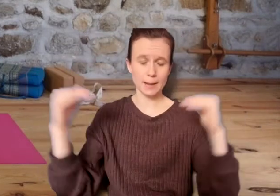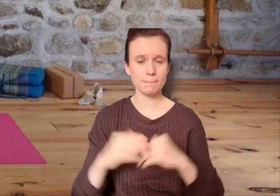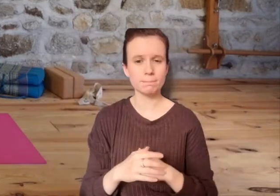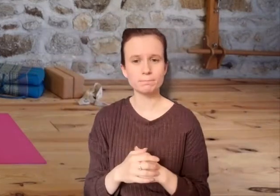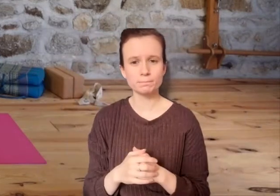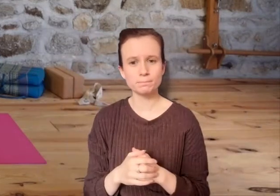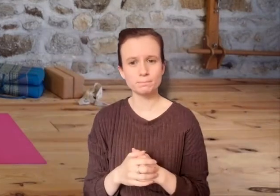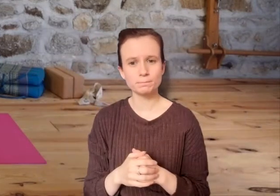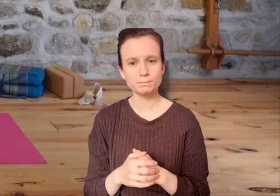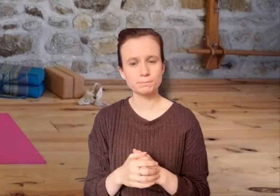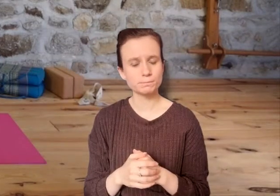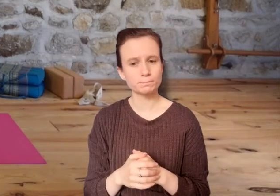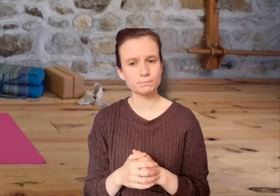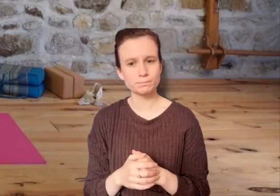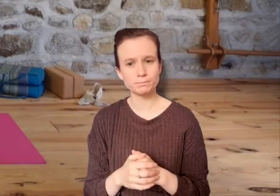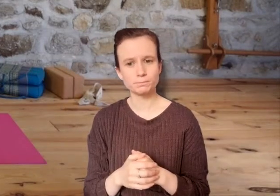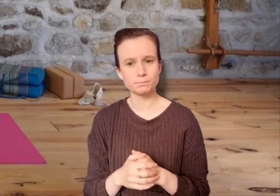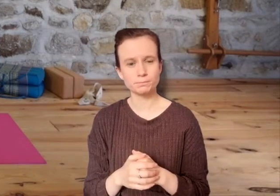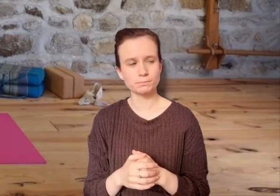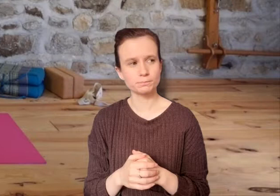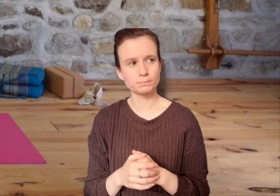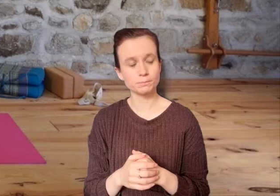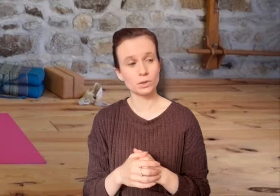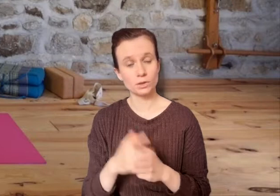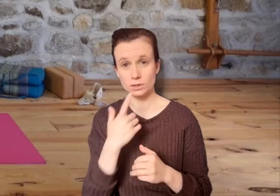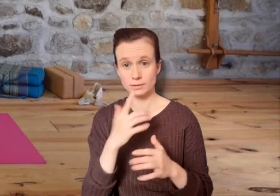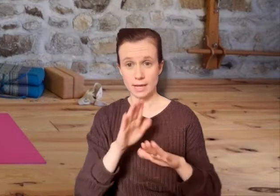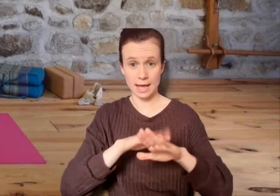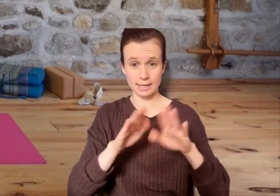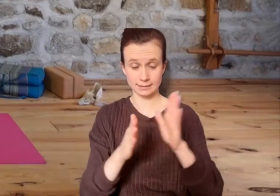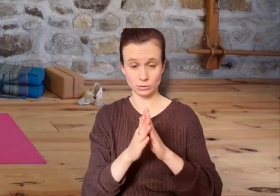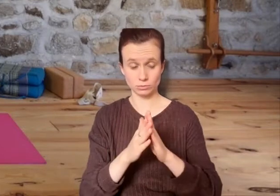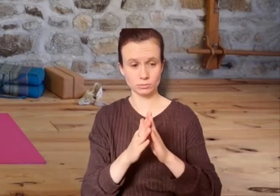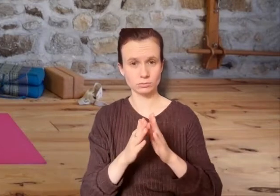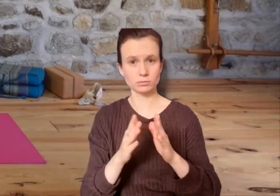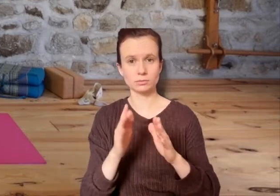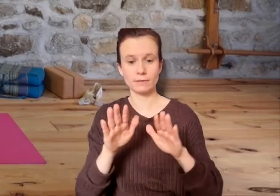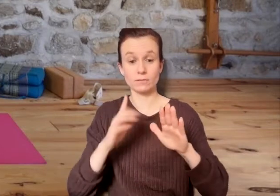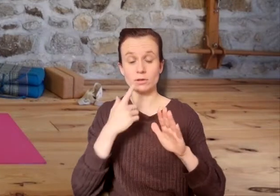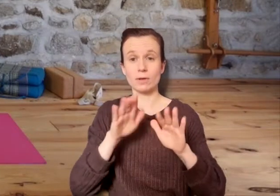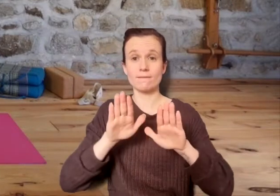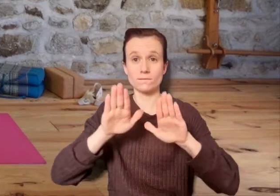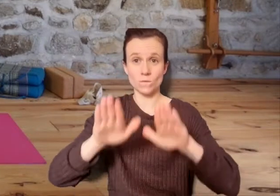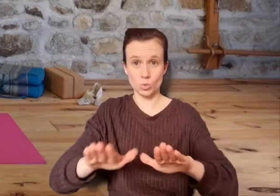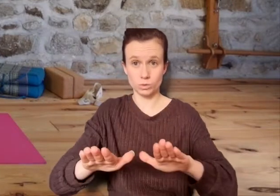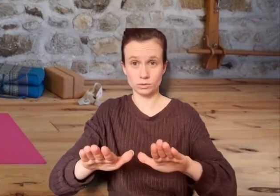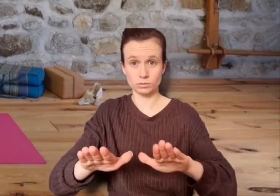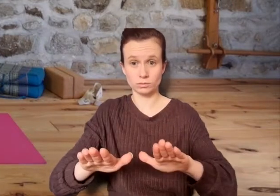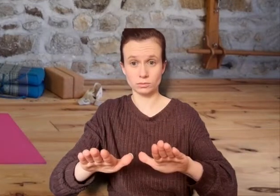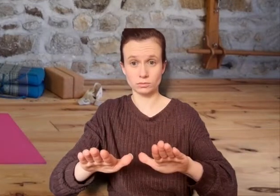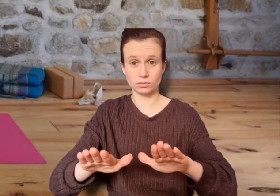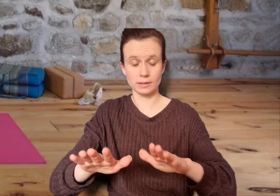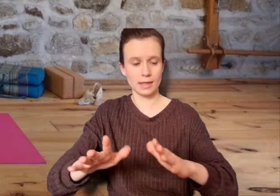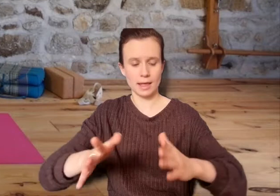From there, if you want to, you're going to change the direction of your hands. So you've got the hands pointing through the legs and reach